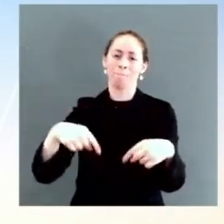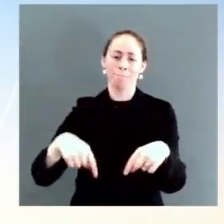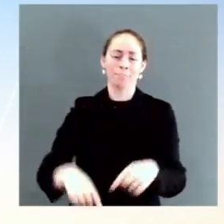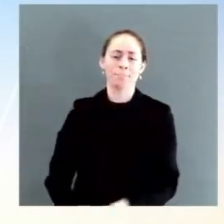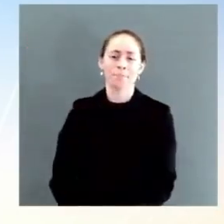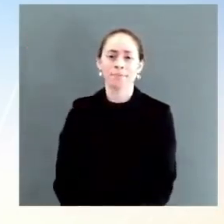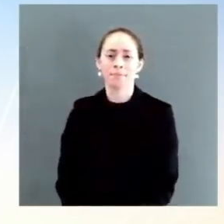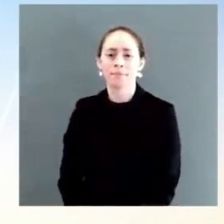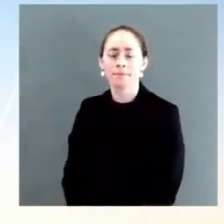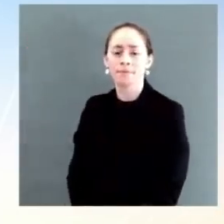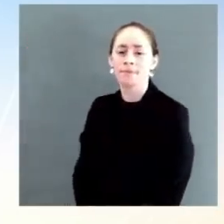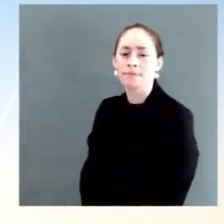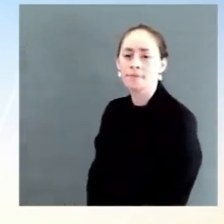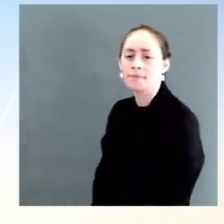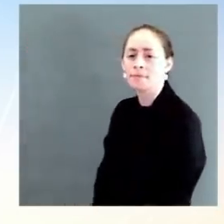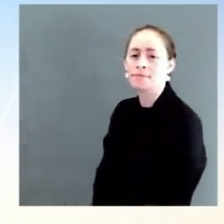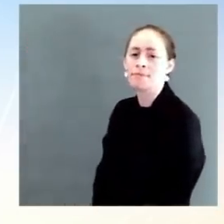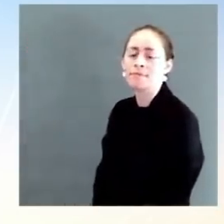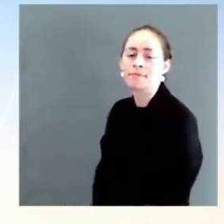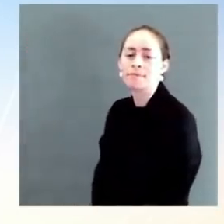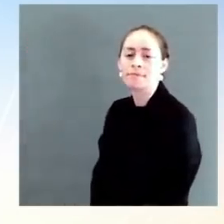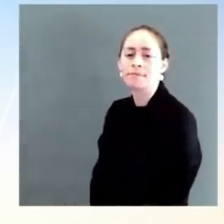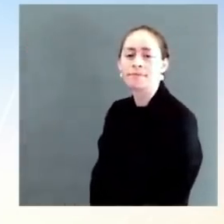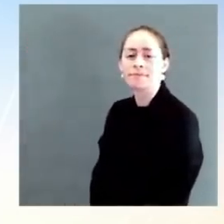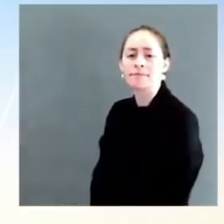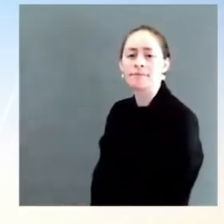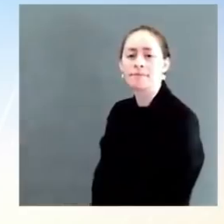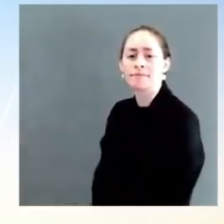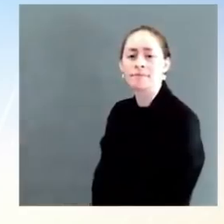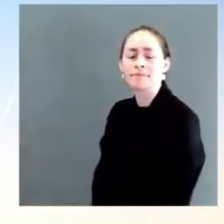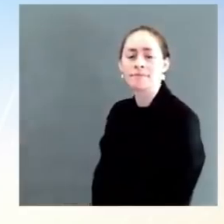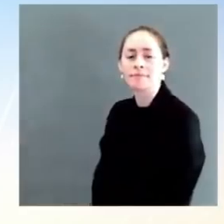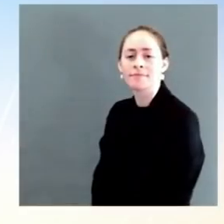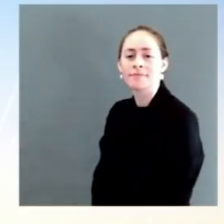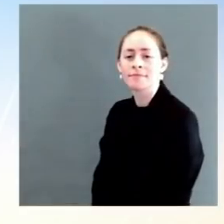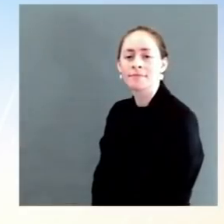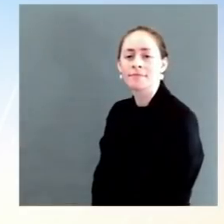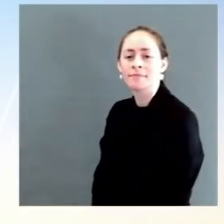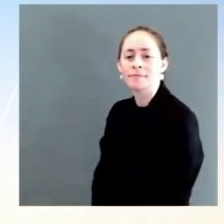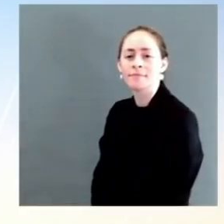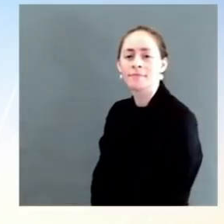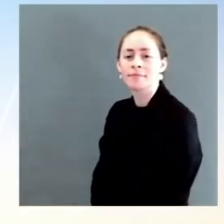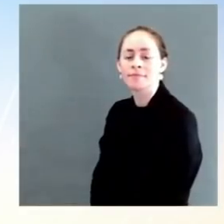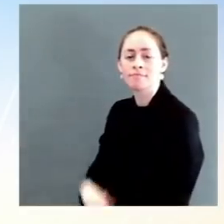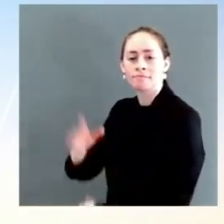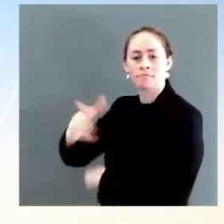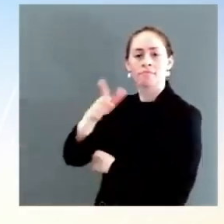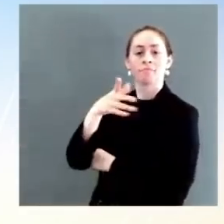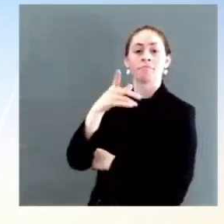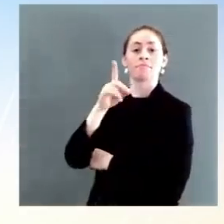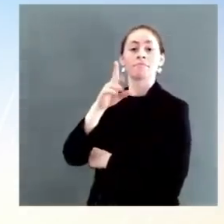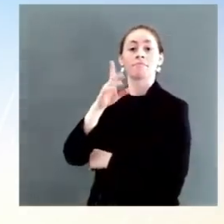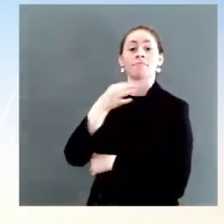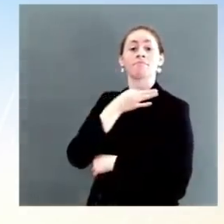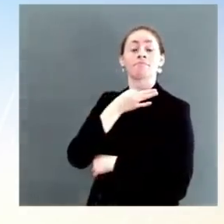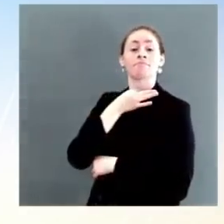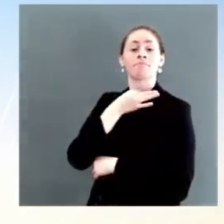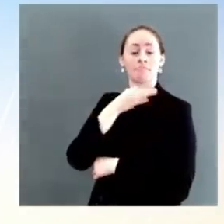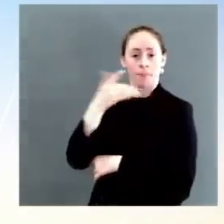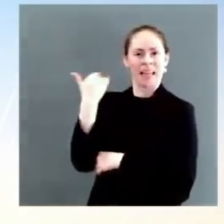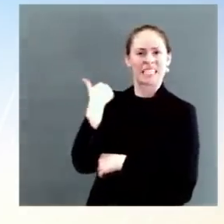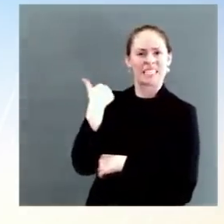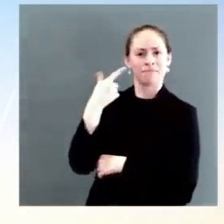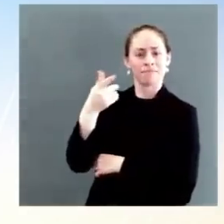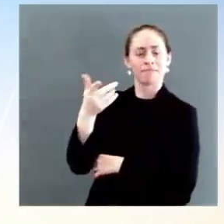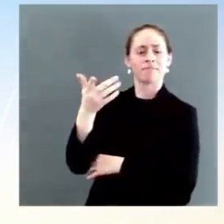second one, in 2020, when roughly 220,000 Americans had already died of COVID, Joe Biden said about Trump, anyone who is responsible